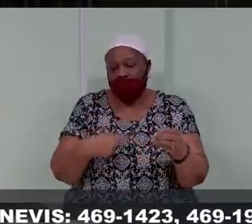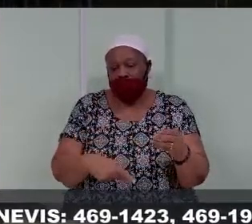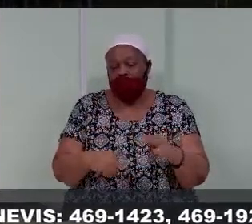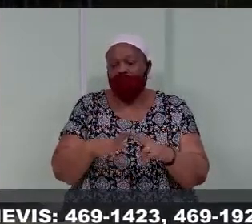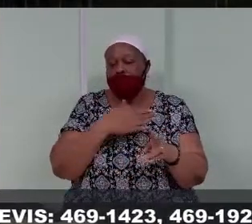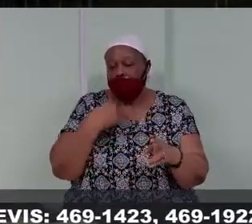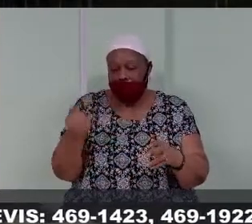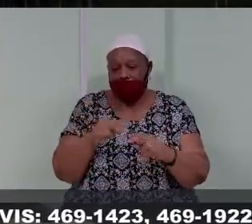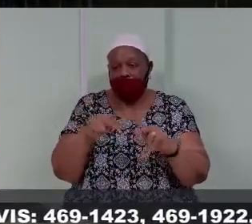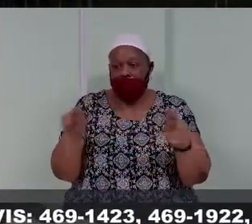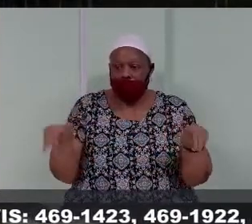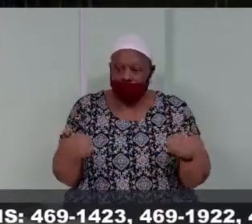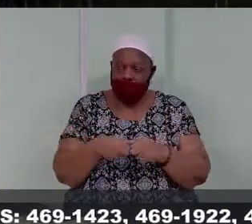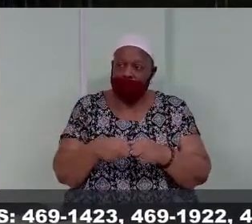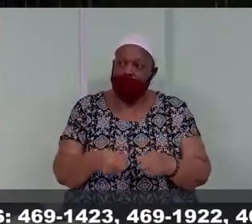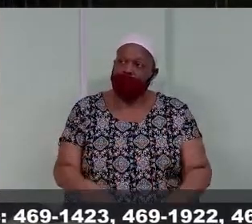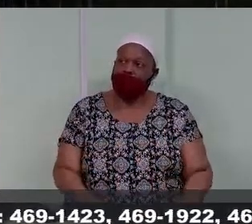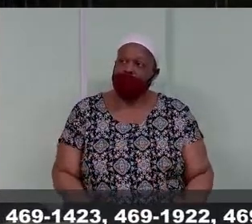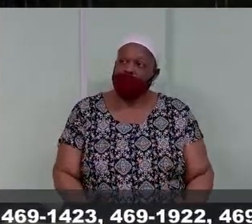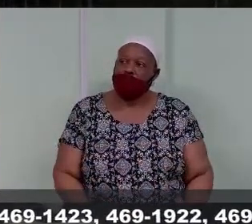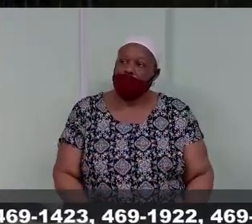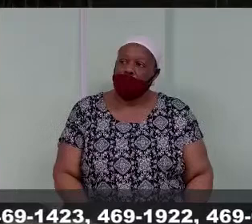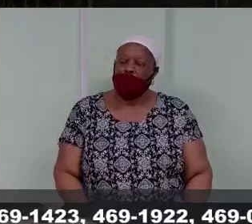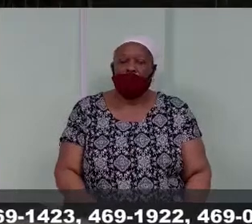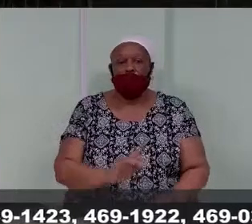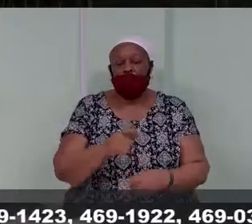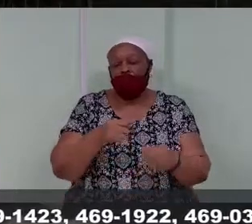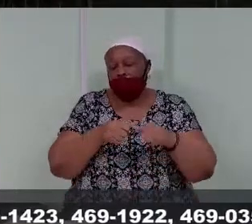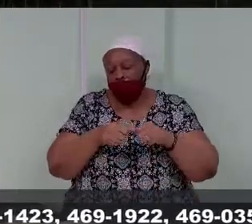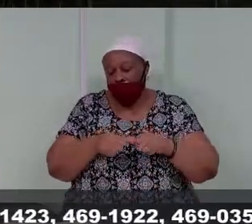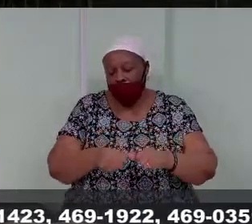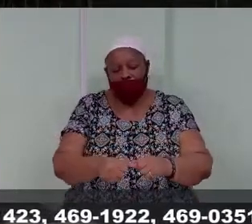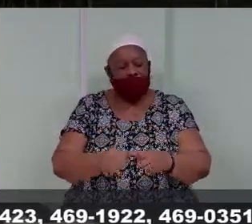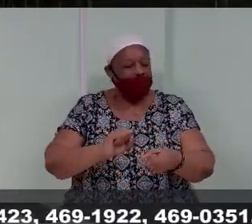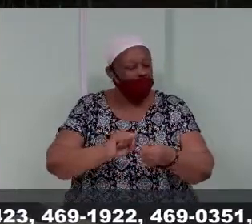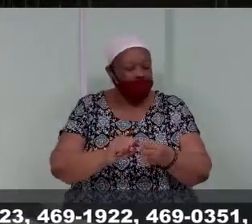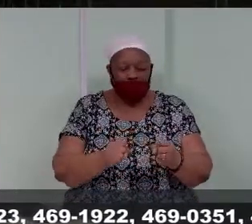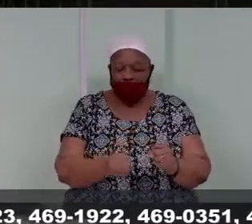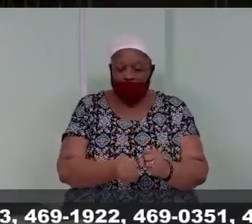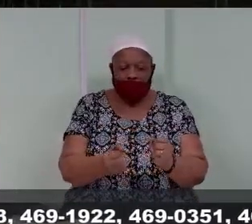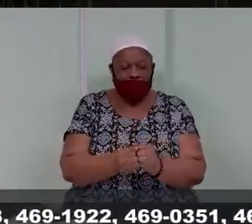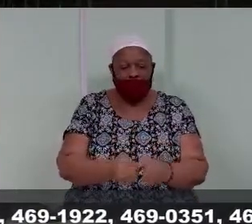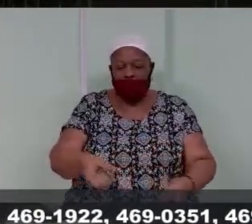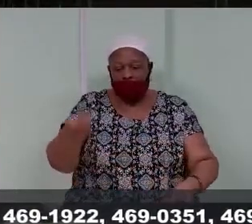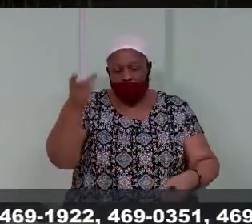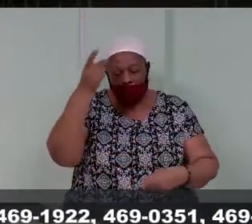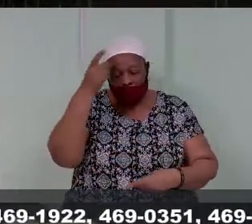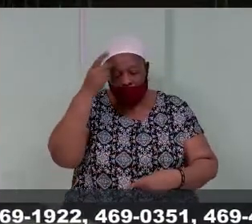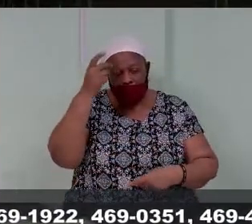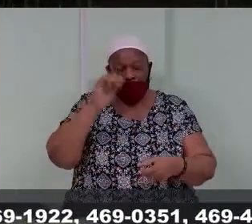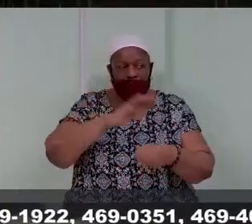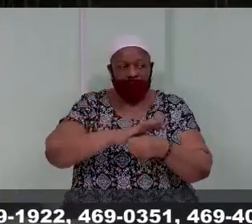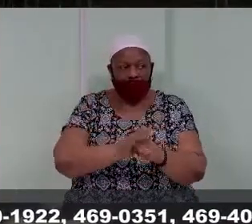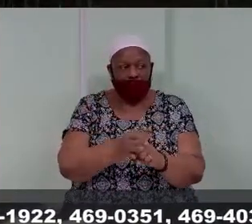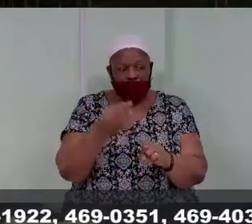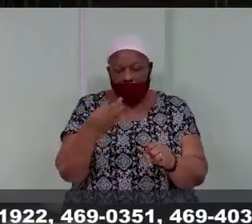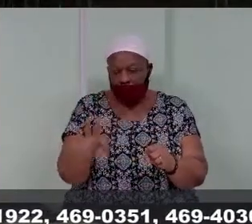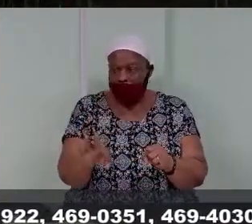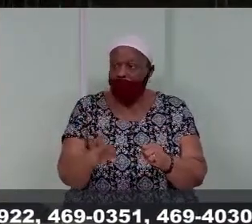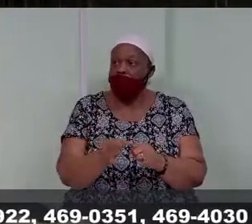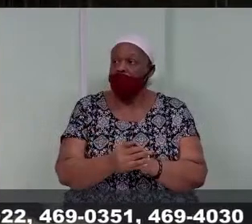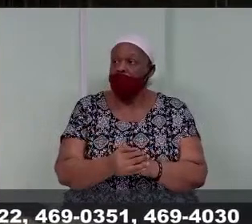response, and also as we continue to fight the COVID-19 pandemic, we see that